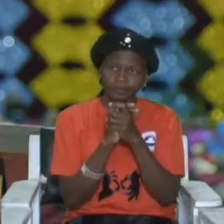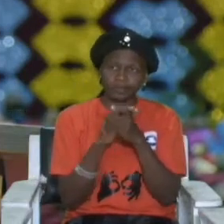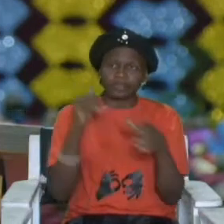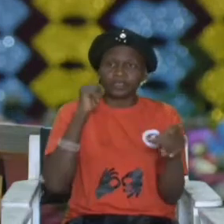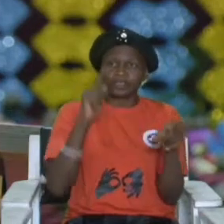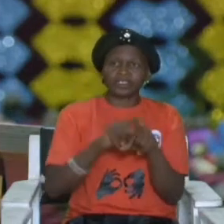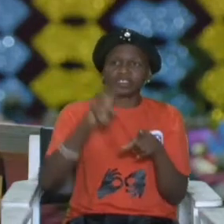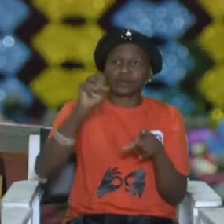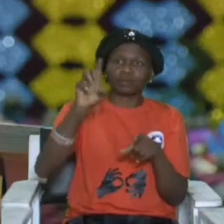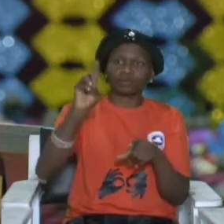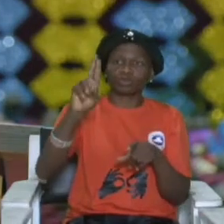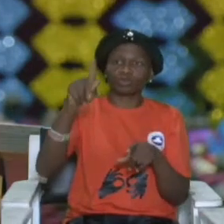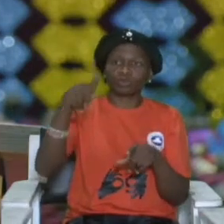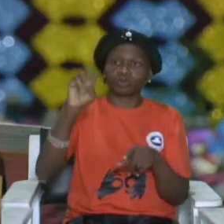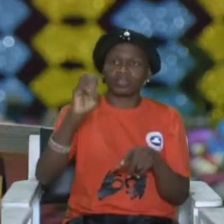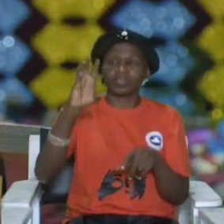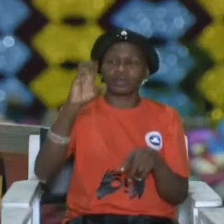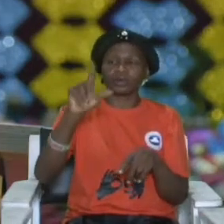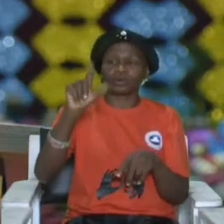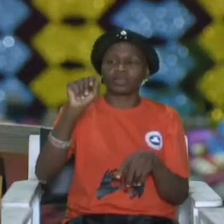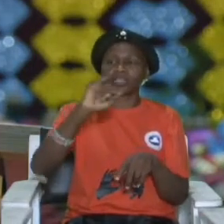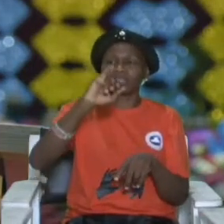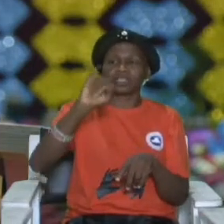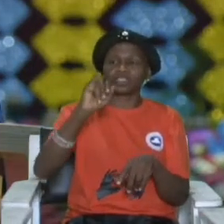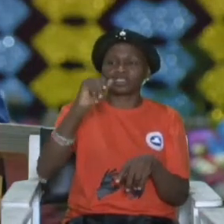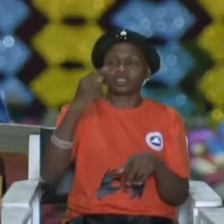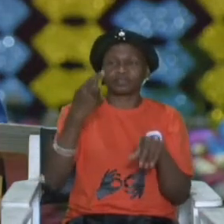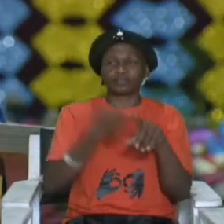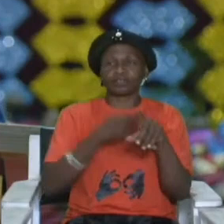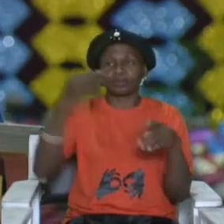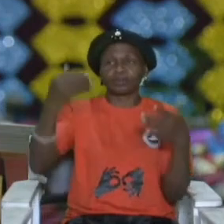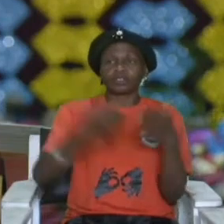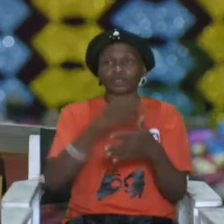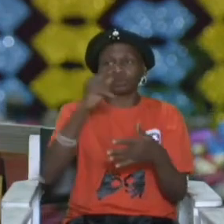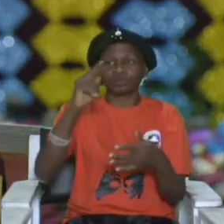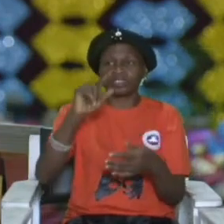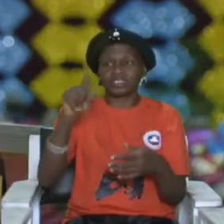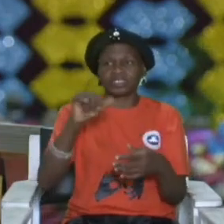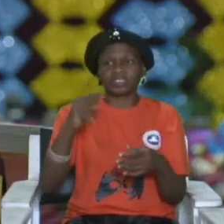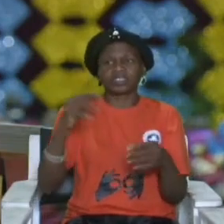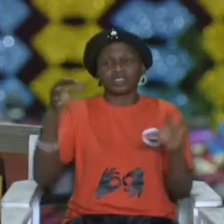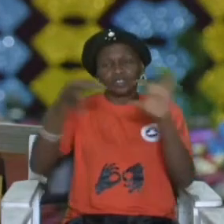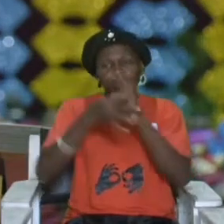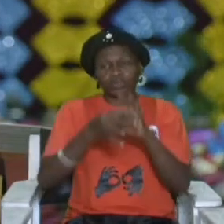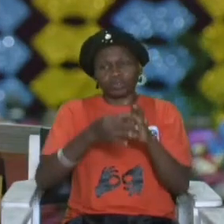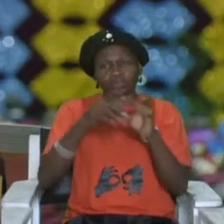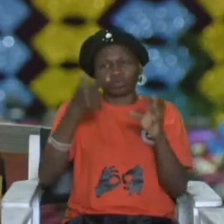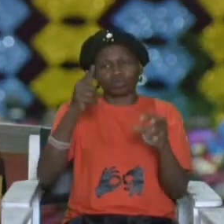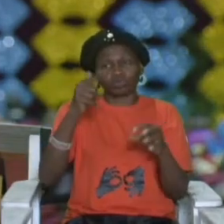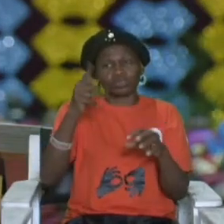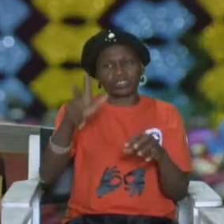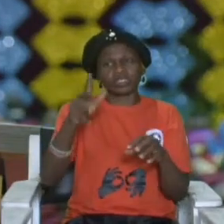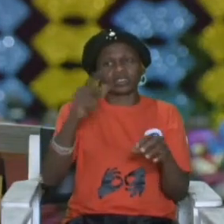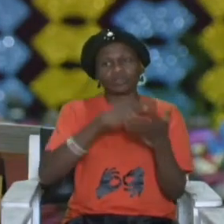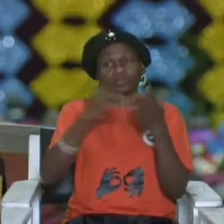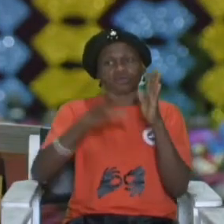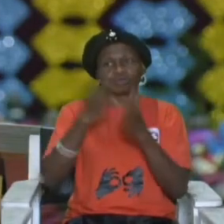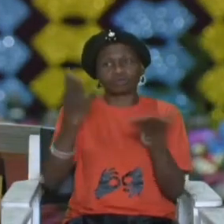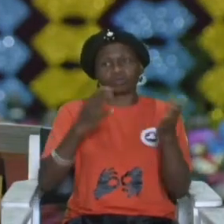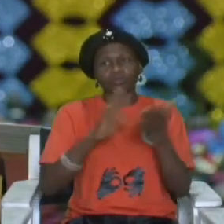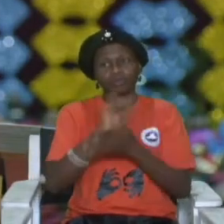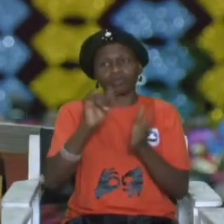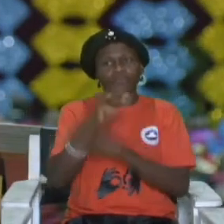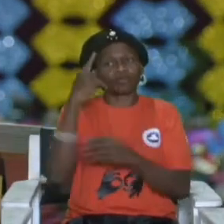Sister Modupe Olajide from New Zealand joined the 2023 Holy Ghost Congress online, believing God